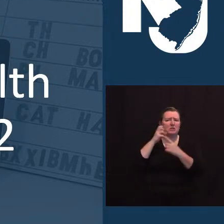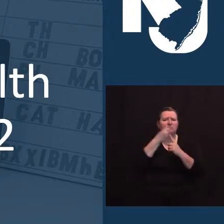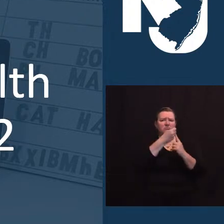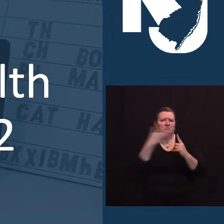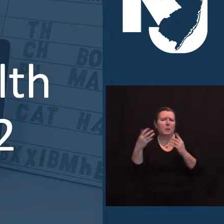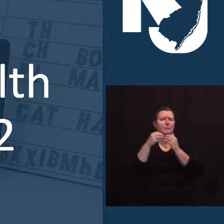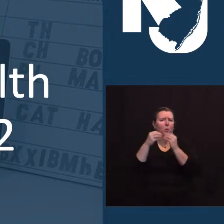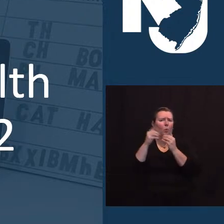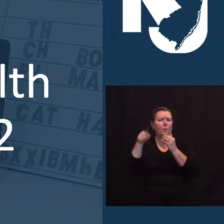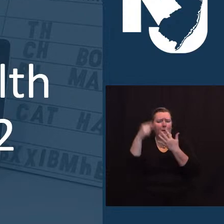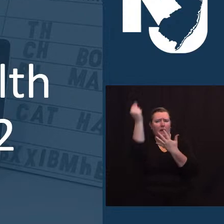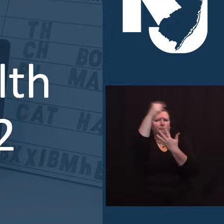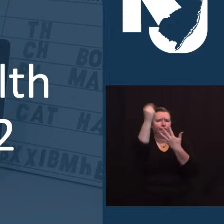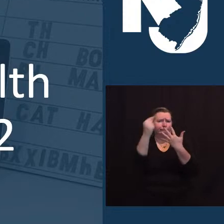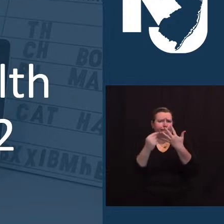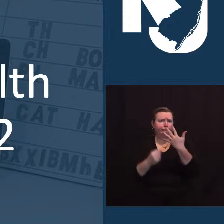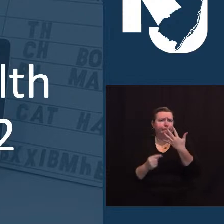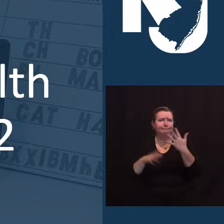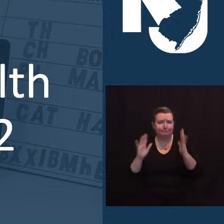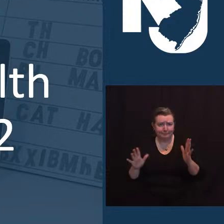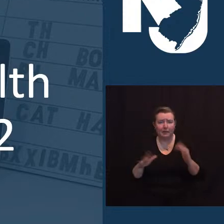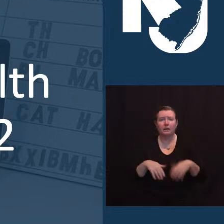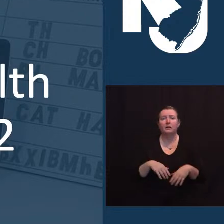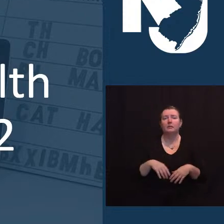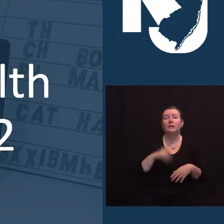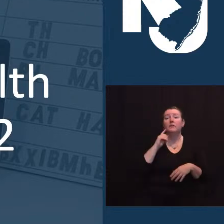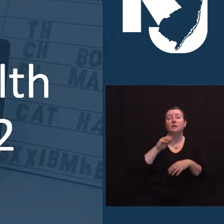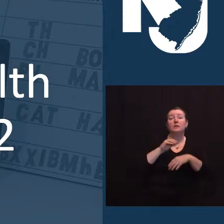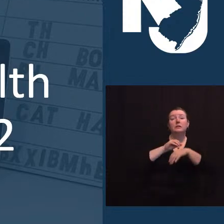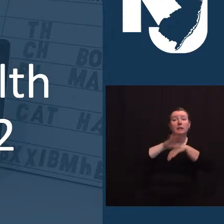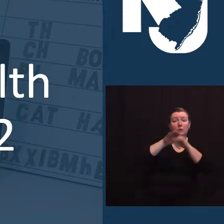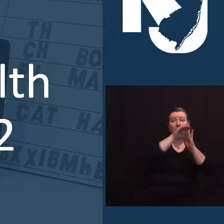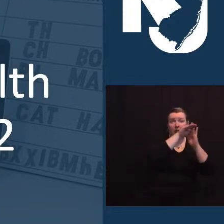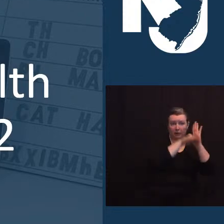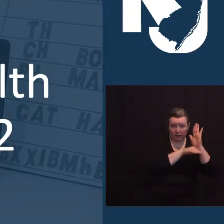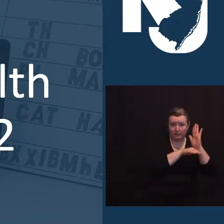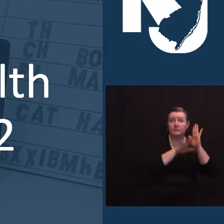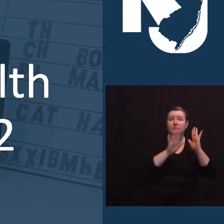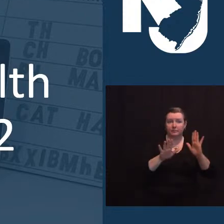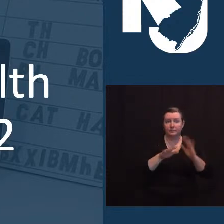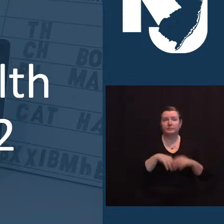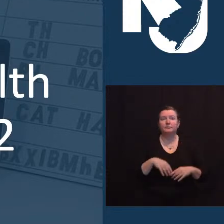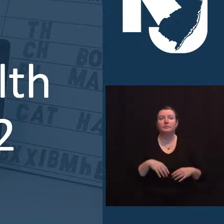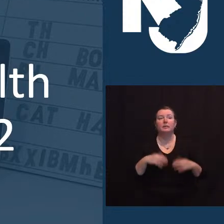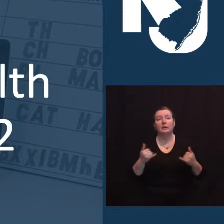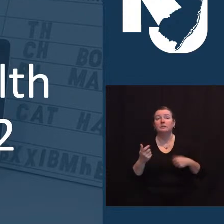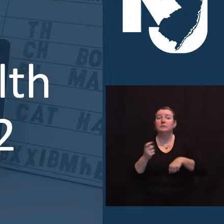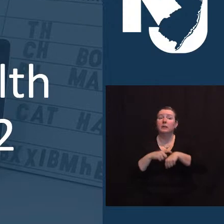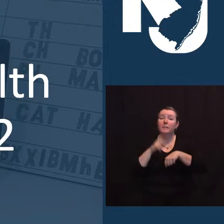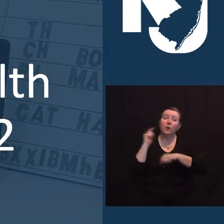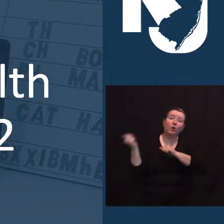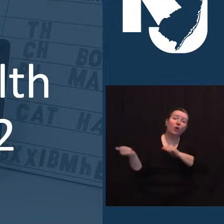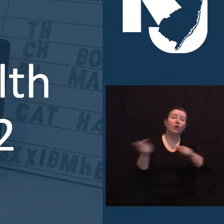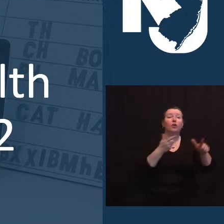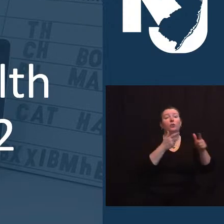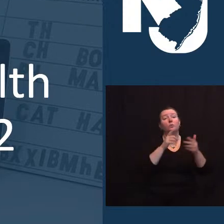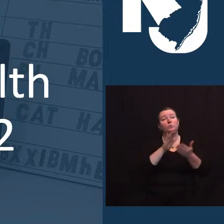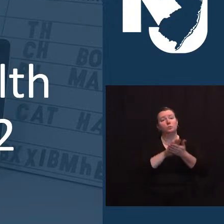guidance being released, I reiterate what I said here last week. Now is the time for all of our schools to meaningfully move